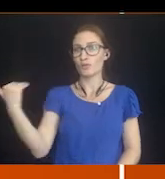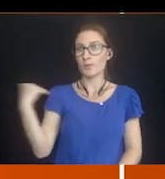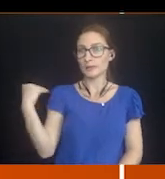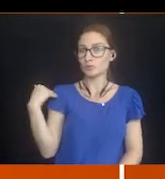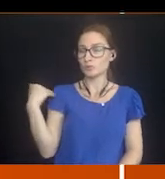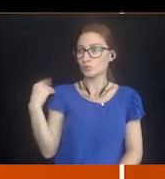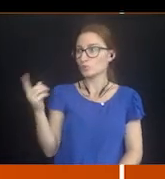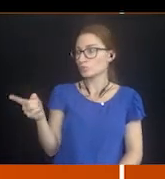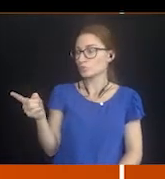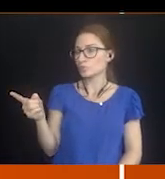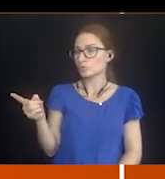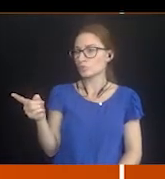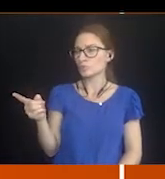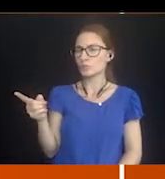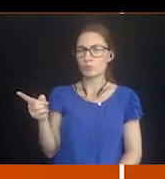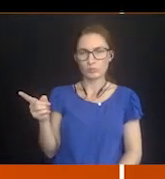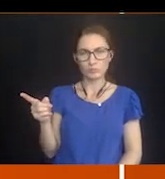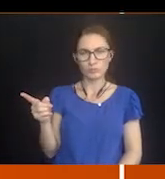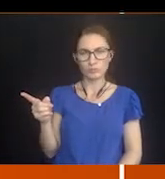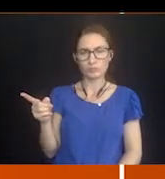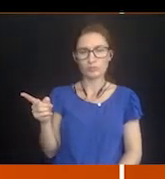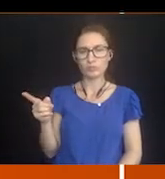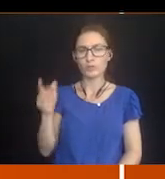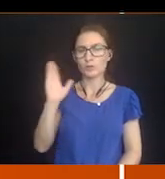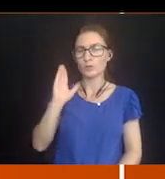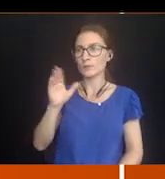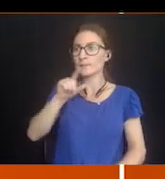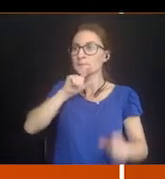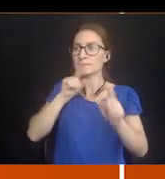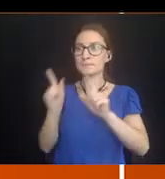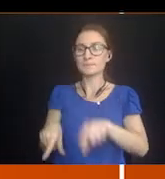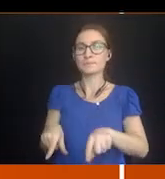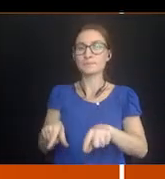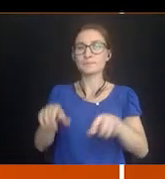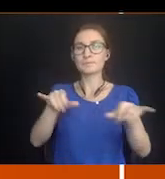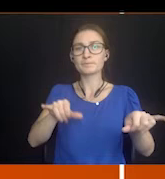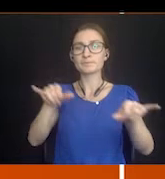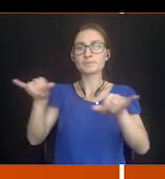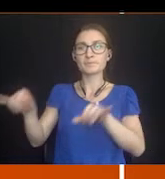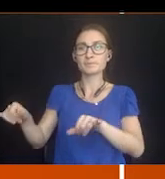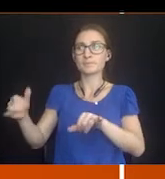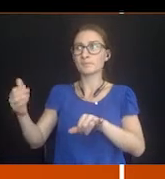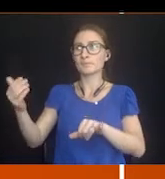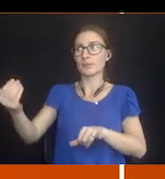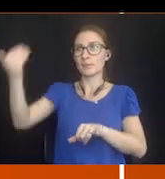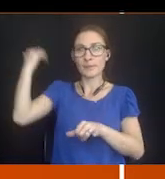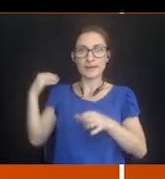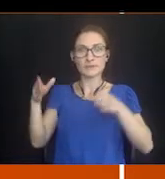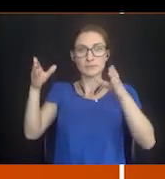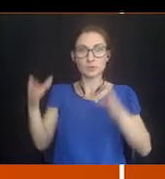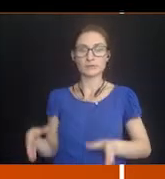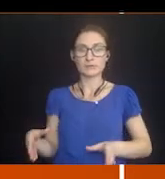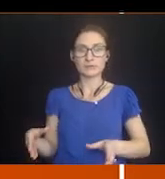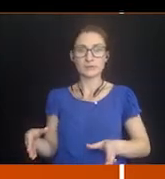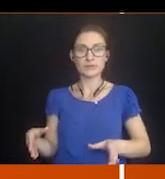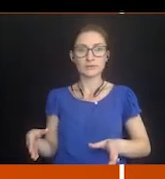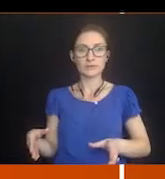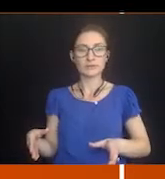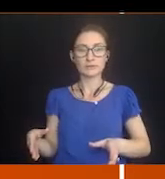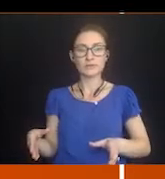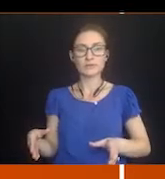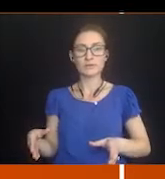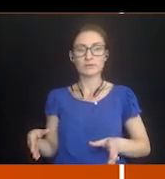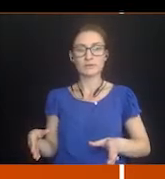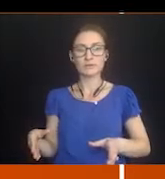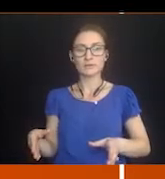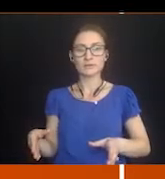if someone reminds you of someone from the past, you're going to act as if they're that person,